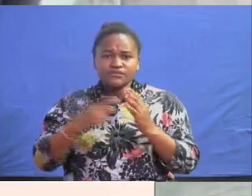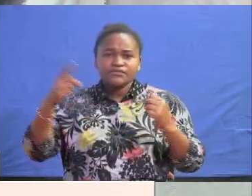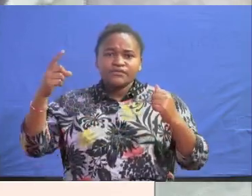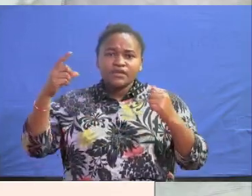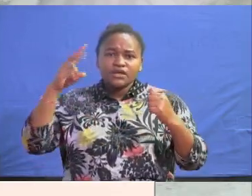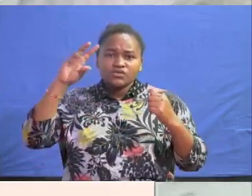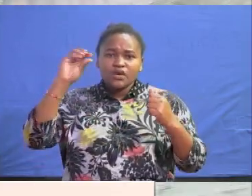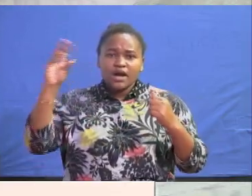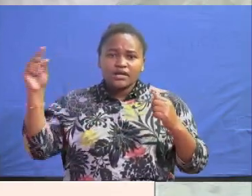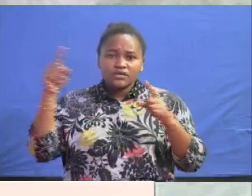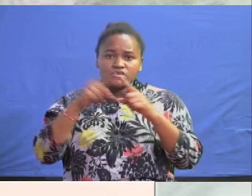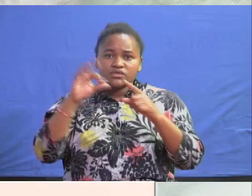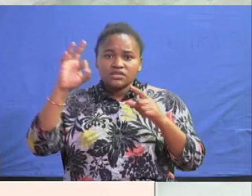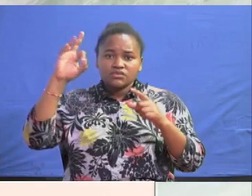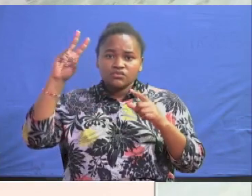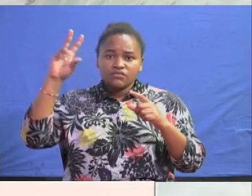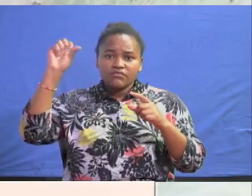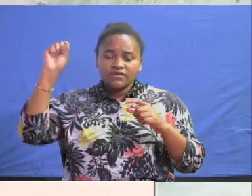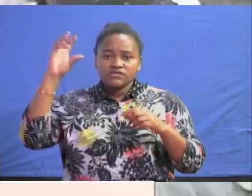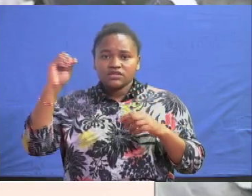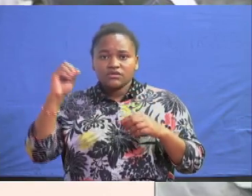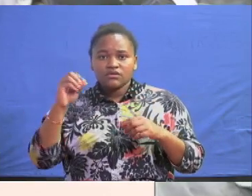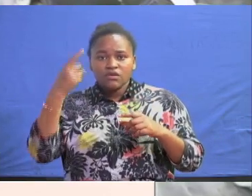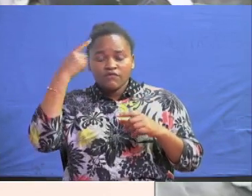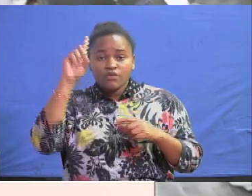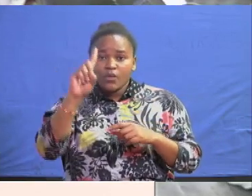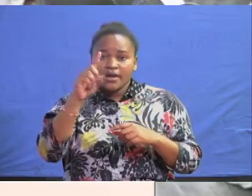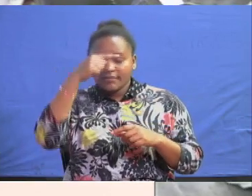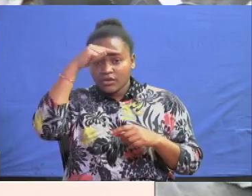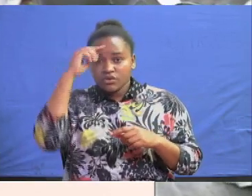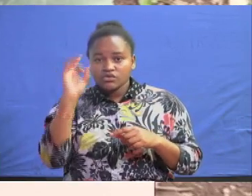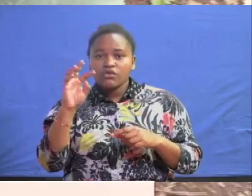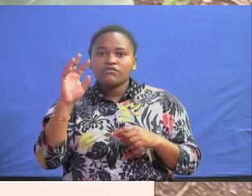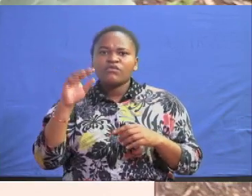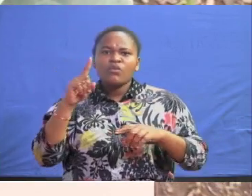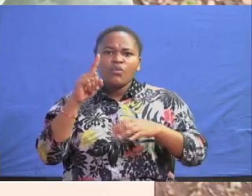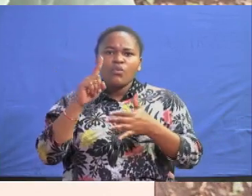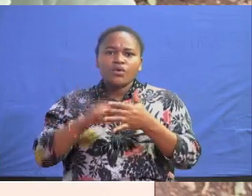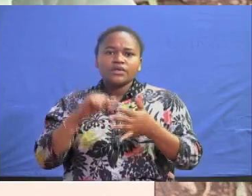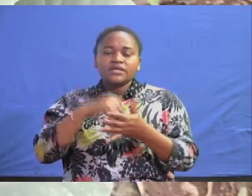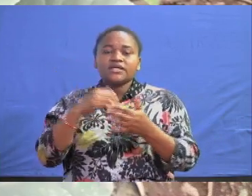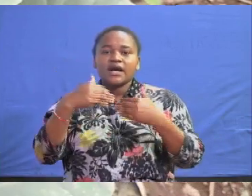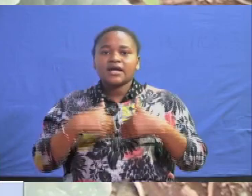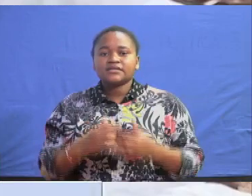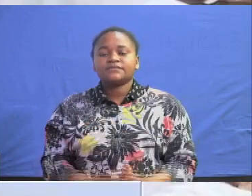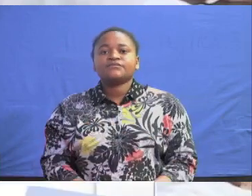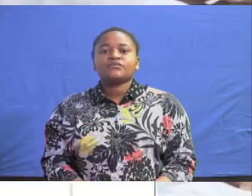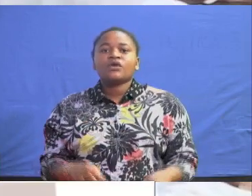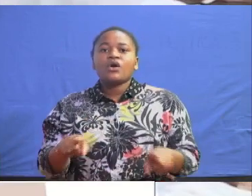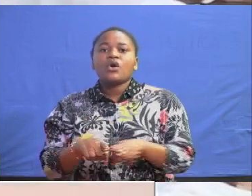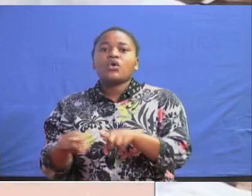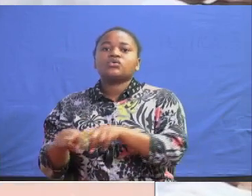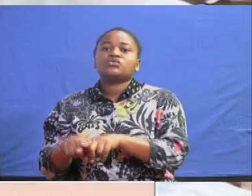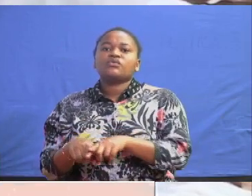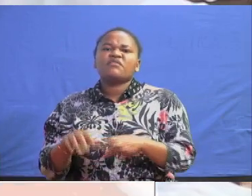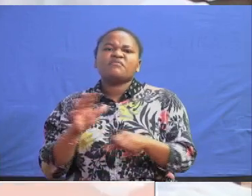shilingi 200 hadi 250 kwa moja, kwa sababu ya virutubisho vyake. Hata hivyo, kuna magonjwa